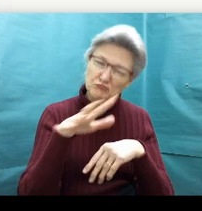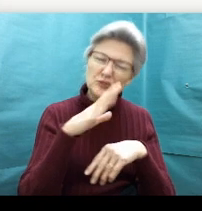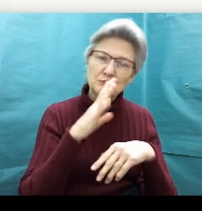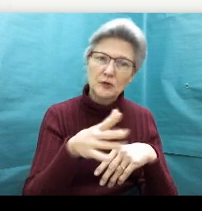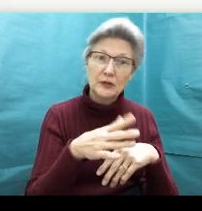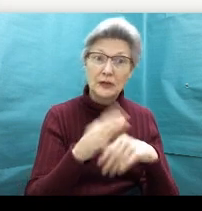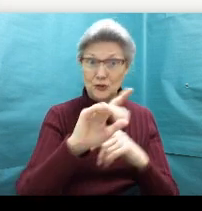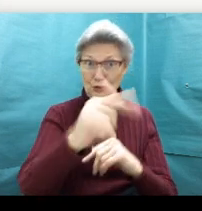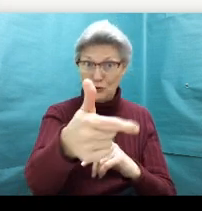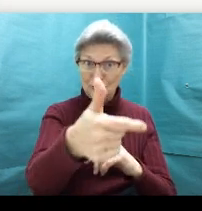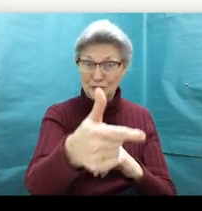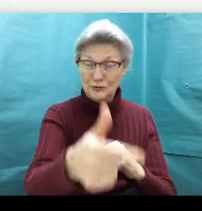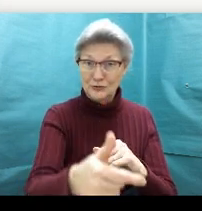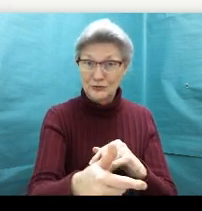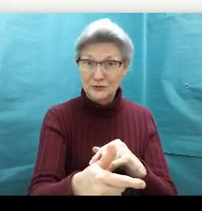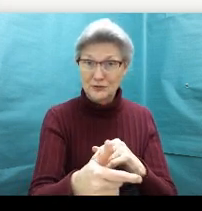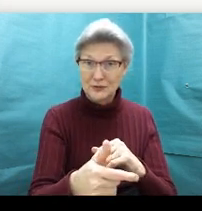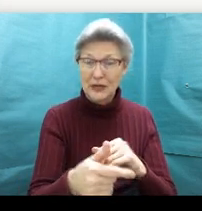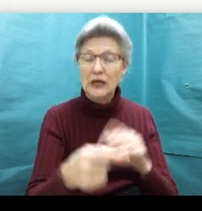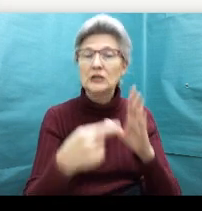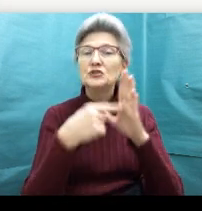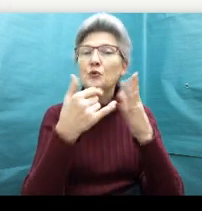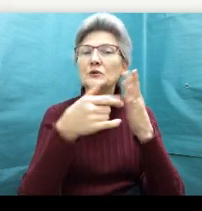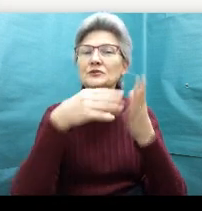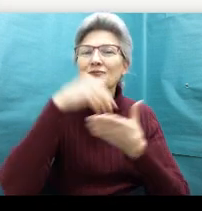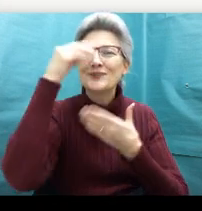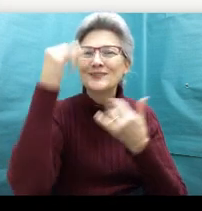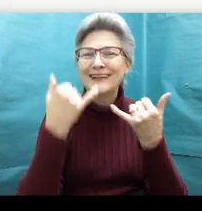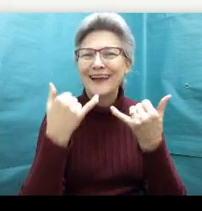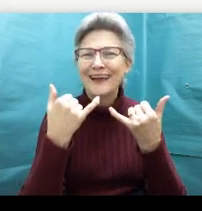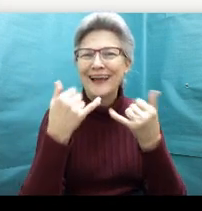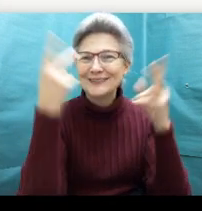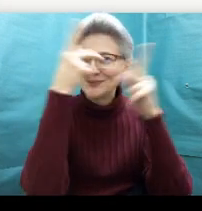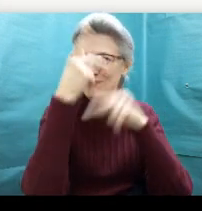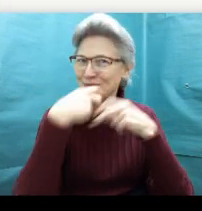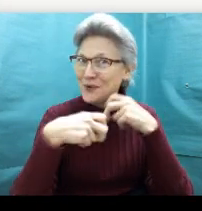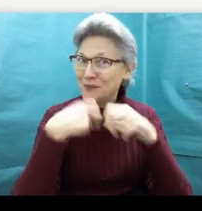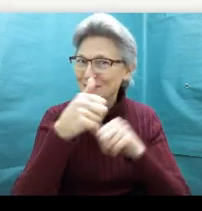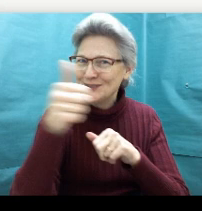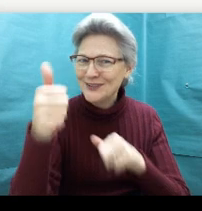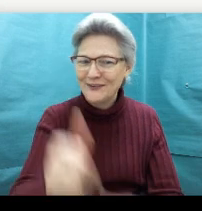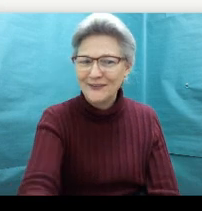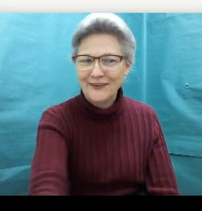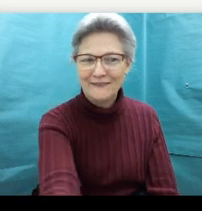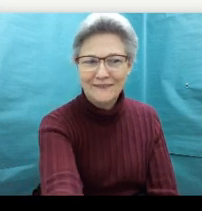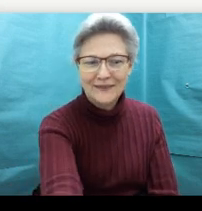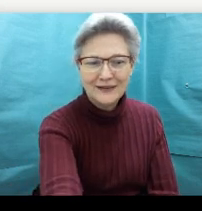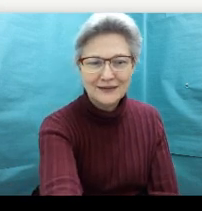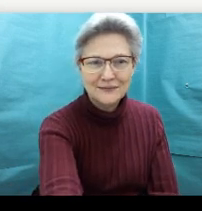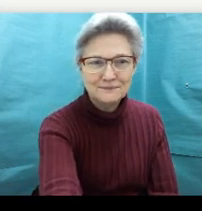Okay, now it's your chance to show what you've learned today and solve some problems on your own.